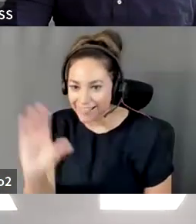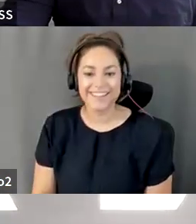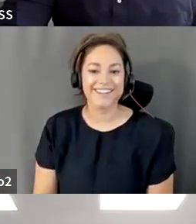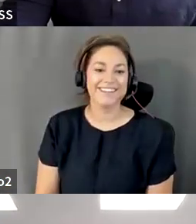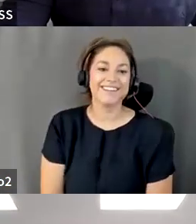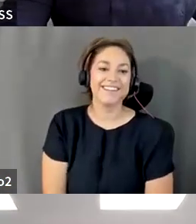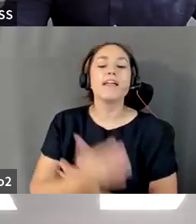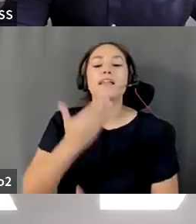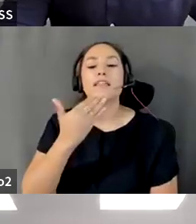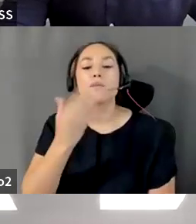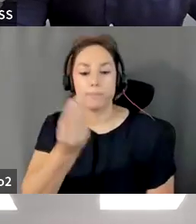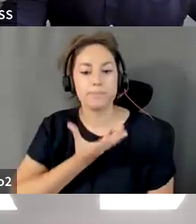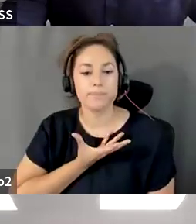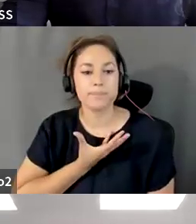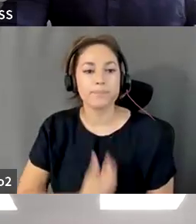Thank you for letting me know.